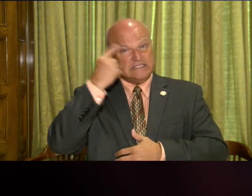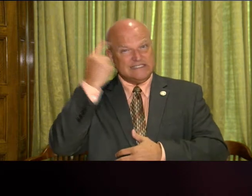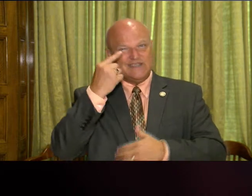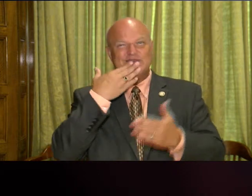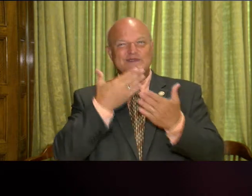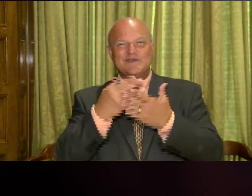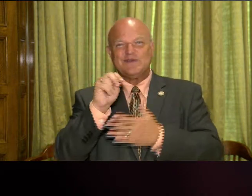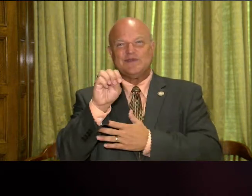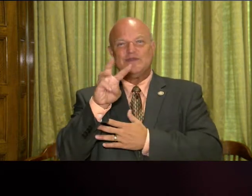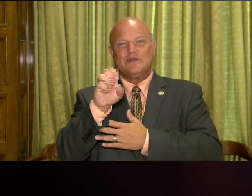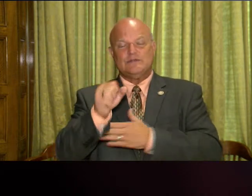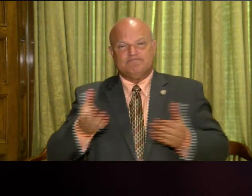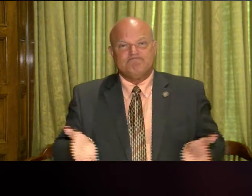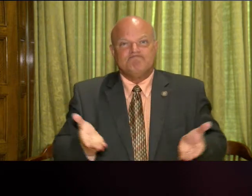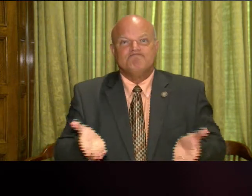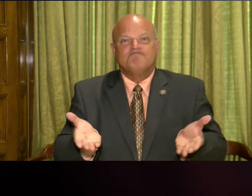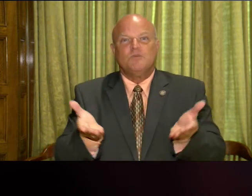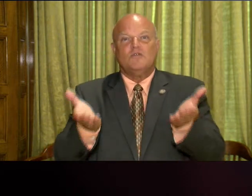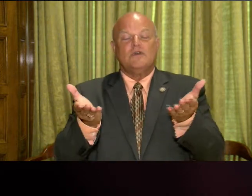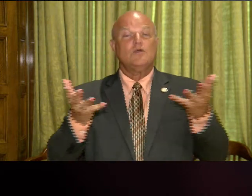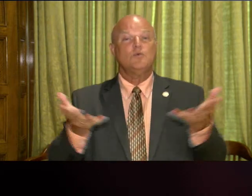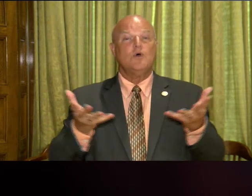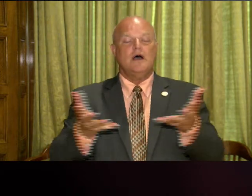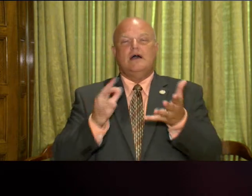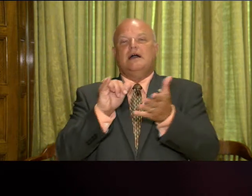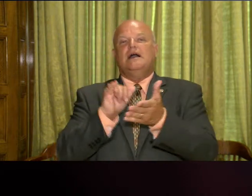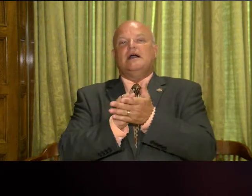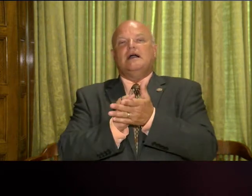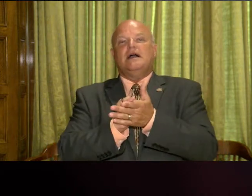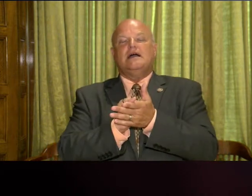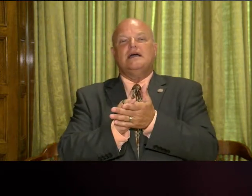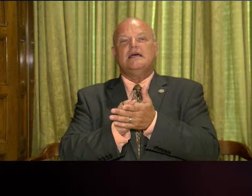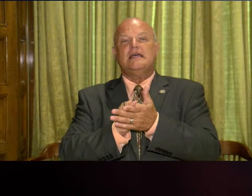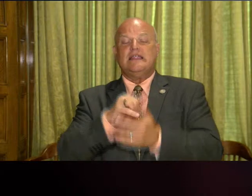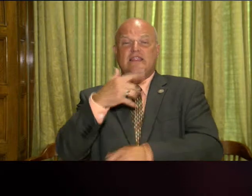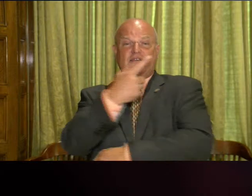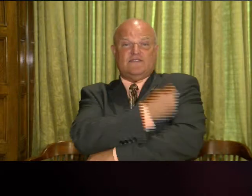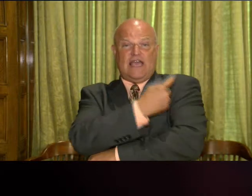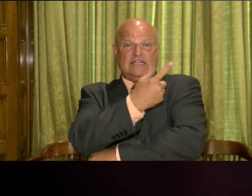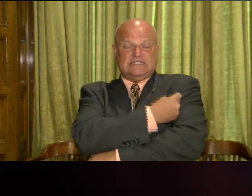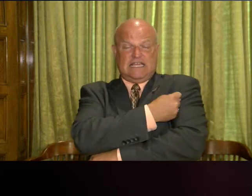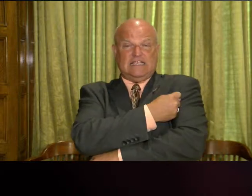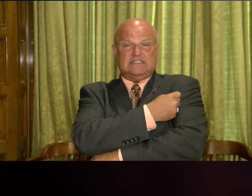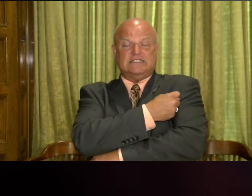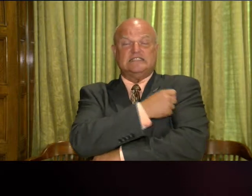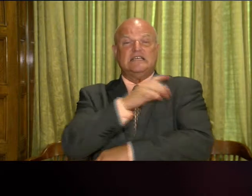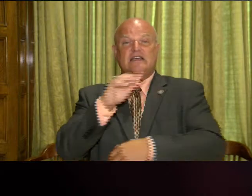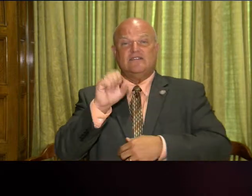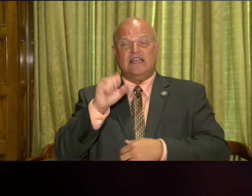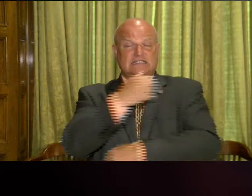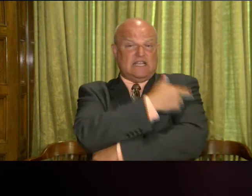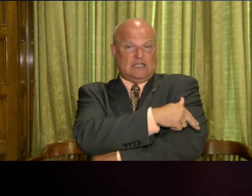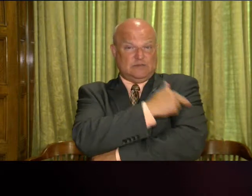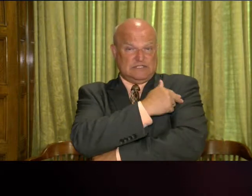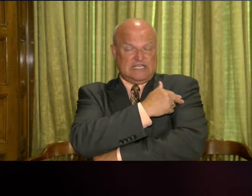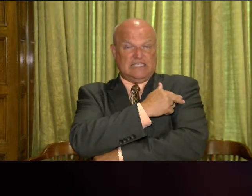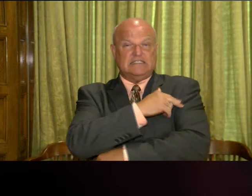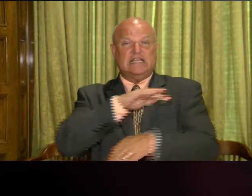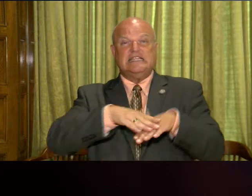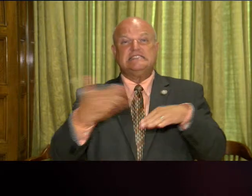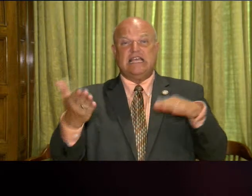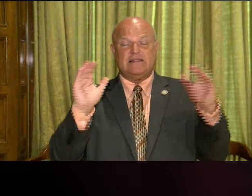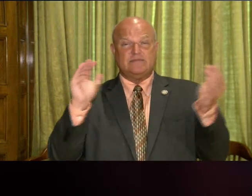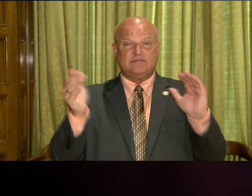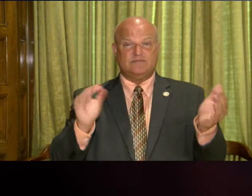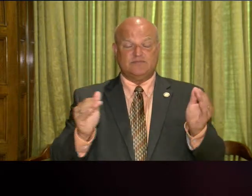good news and the motivator, and that is that the vaccination status of cases, hospitalizations, and deaths.